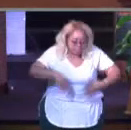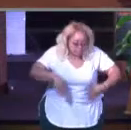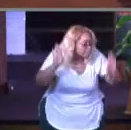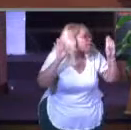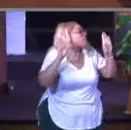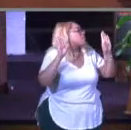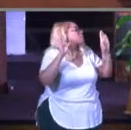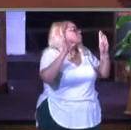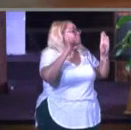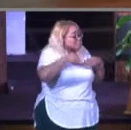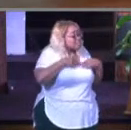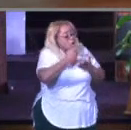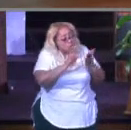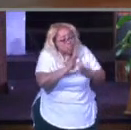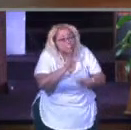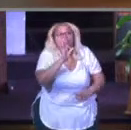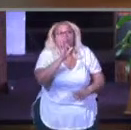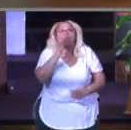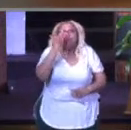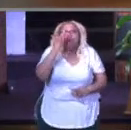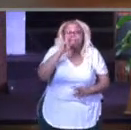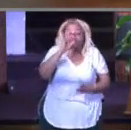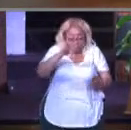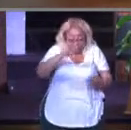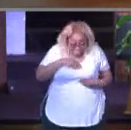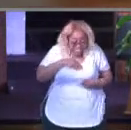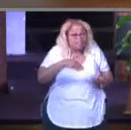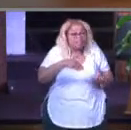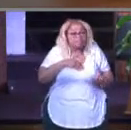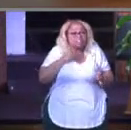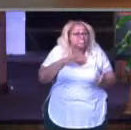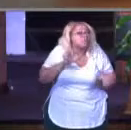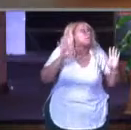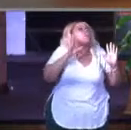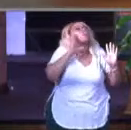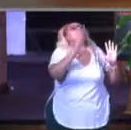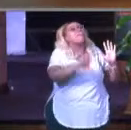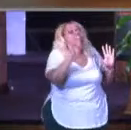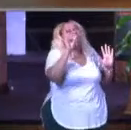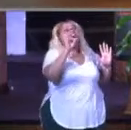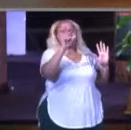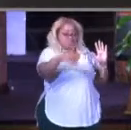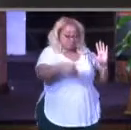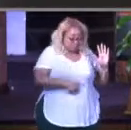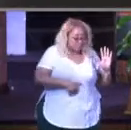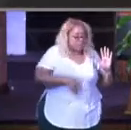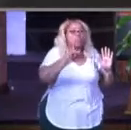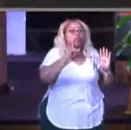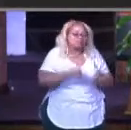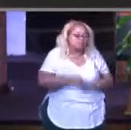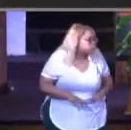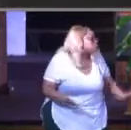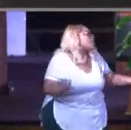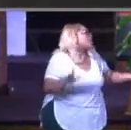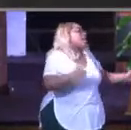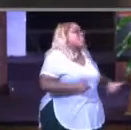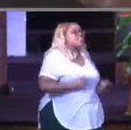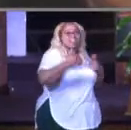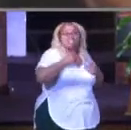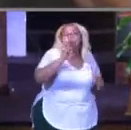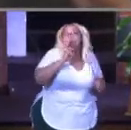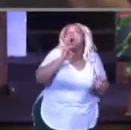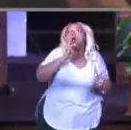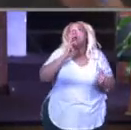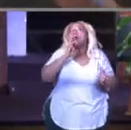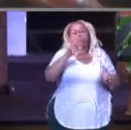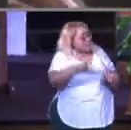Submit, receive the Holy Spirit. Because when you do, you will find that out of your belly will flow rivers of living water.